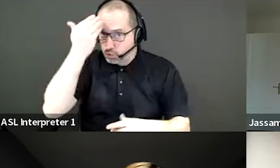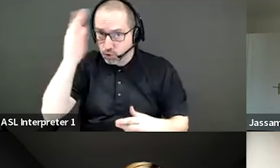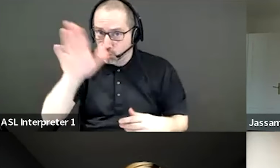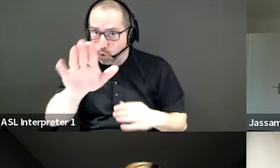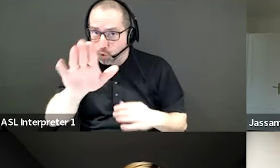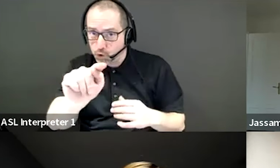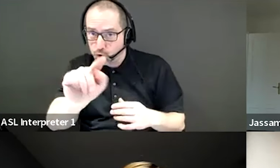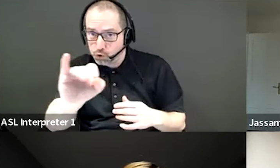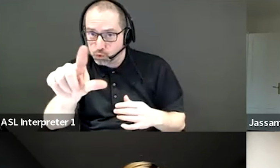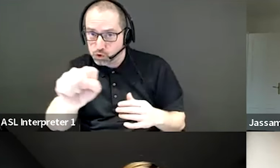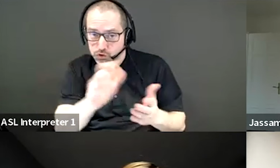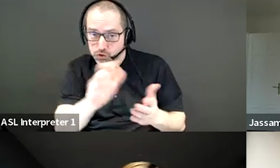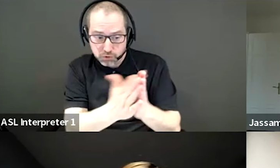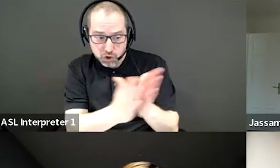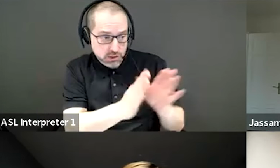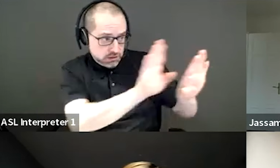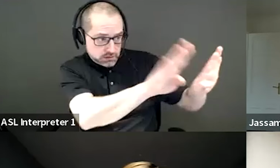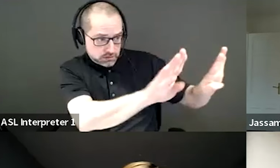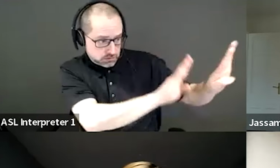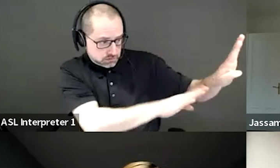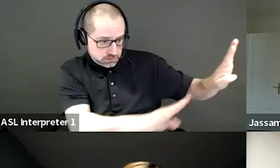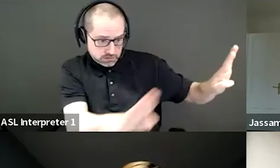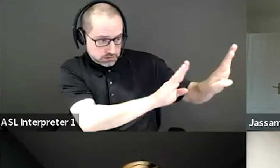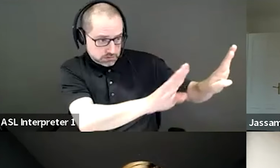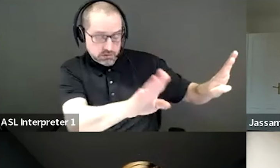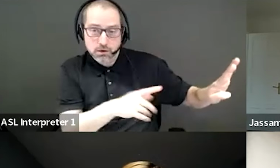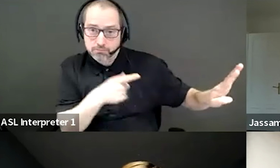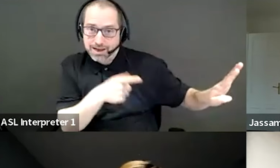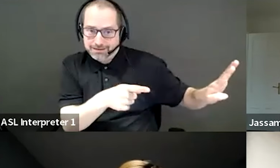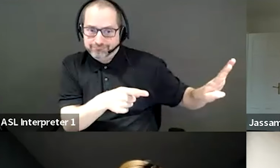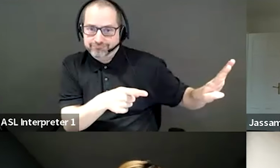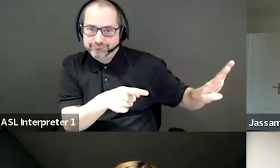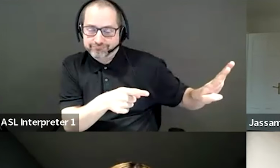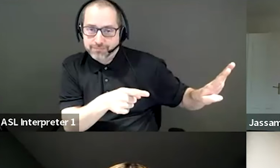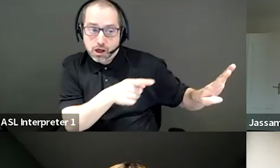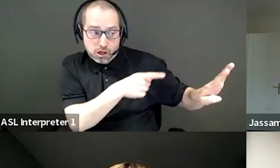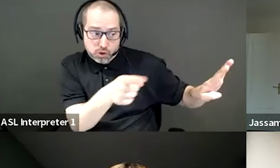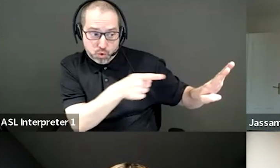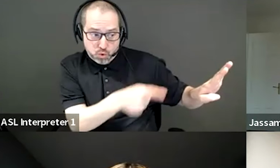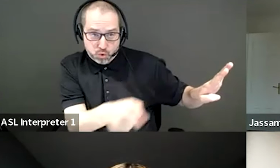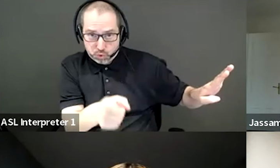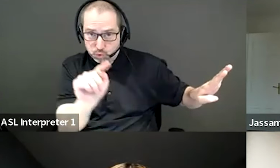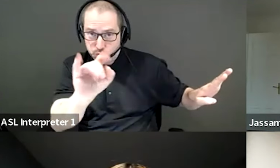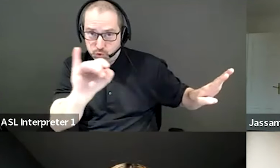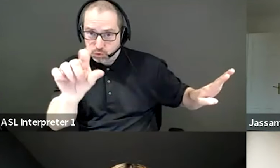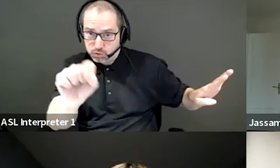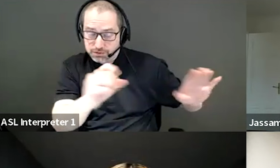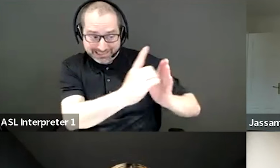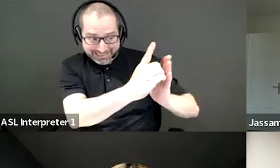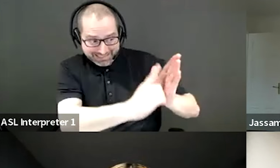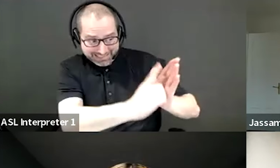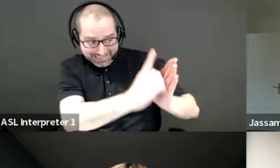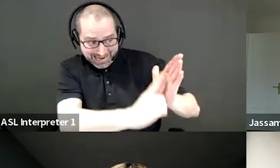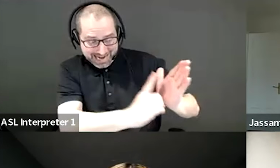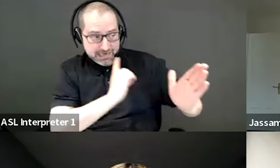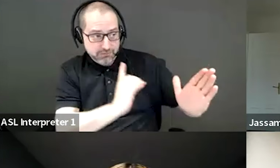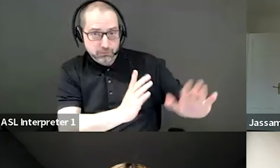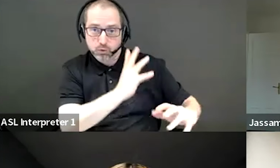and become very familiar. But are tools designed to be most appropriate for